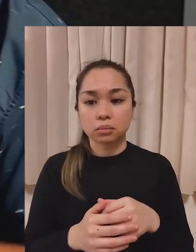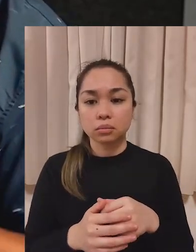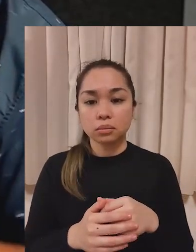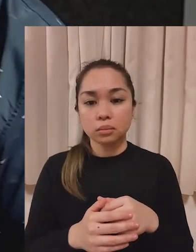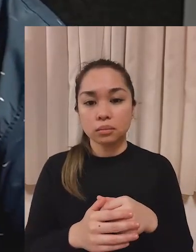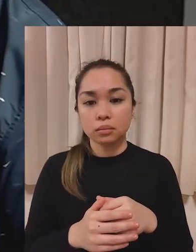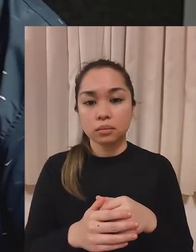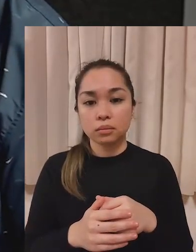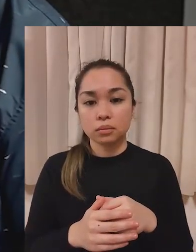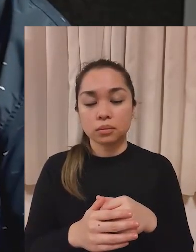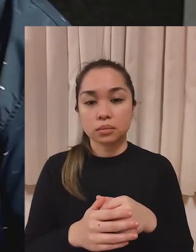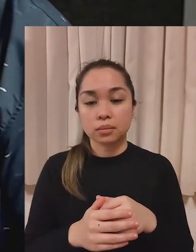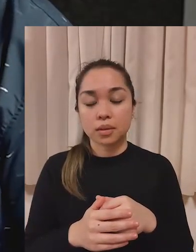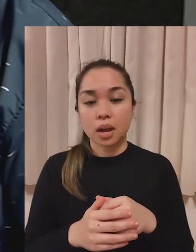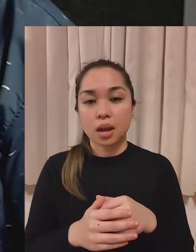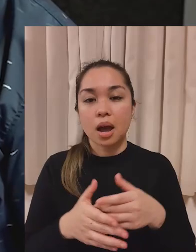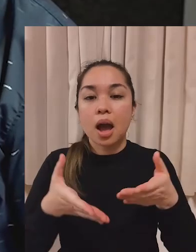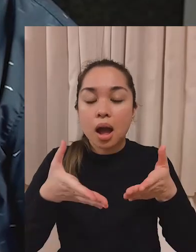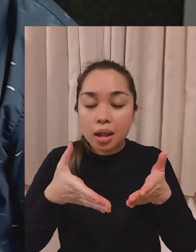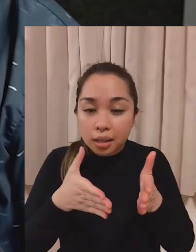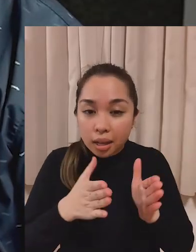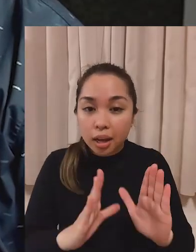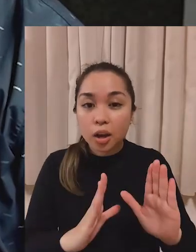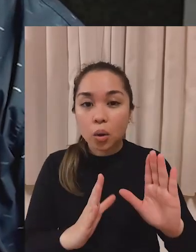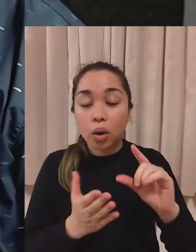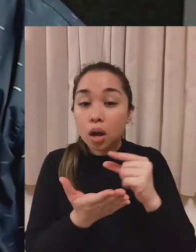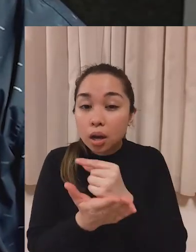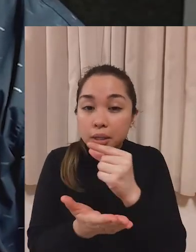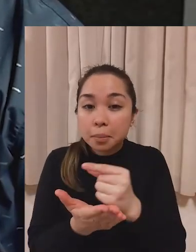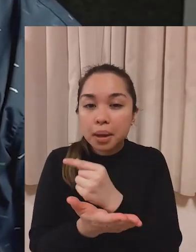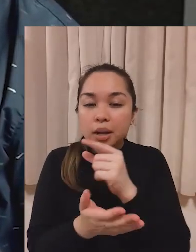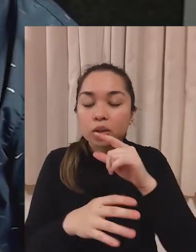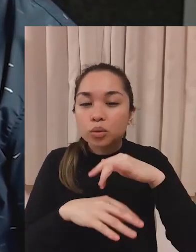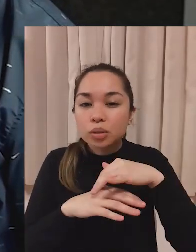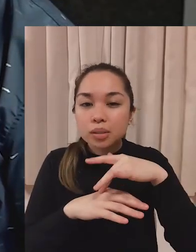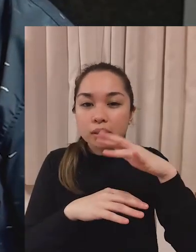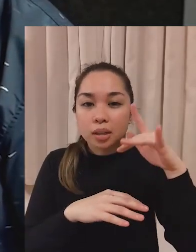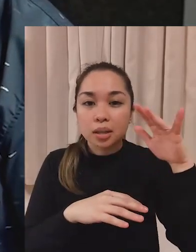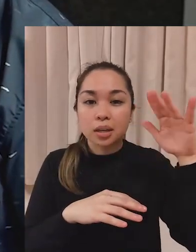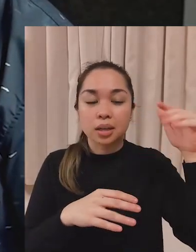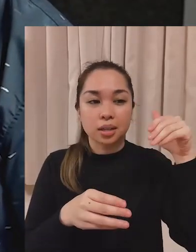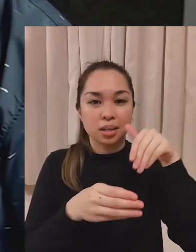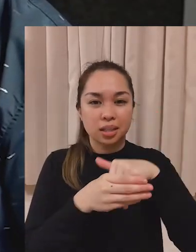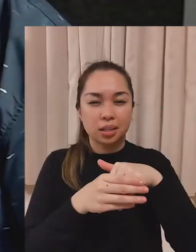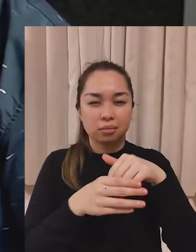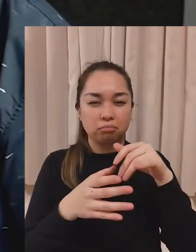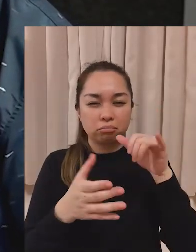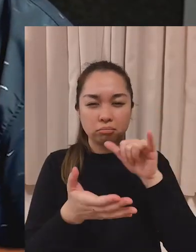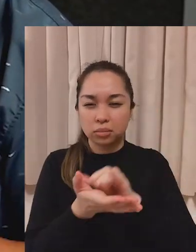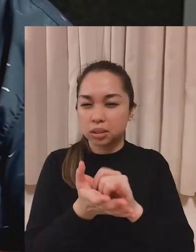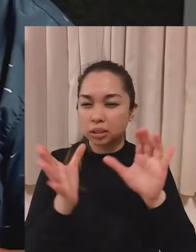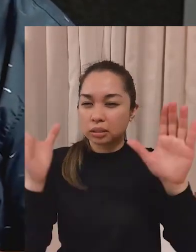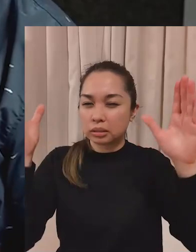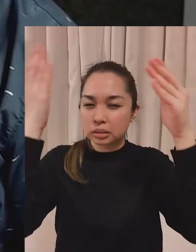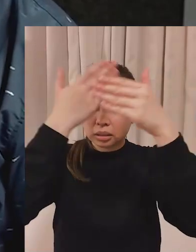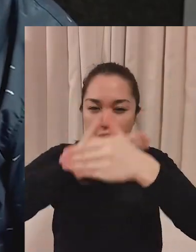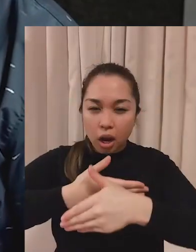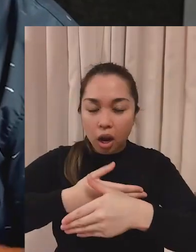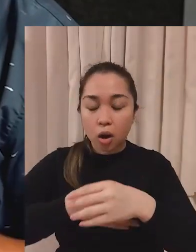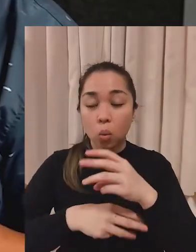shine through this dark world and make an impact in the community where we live. And